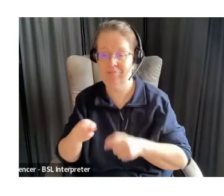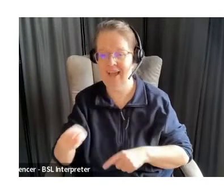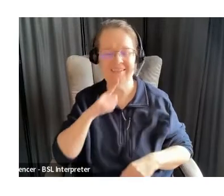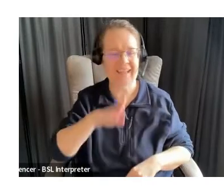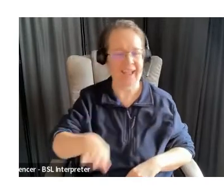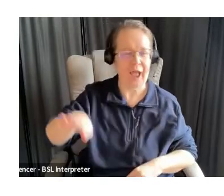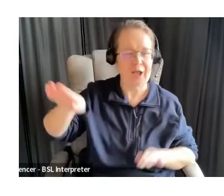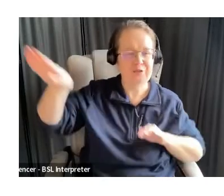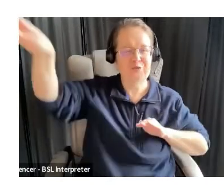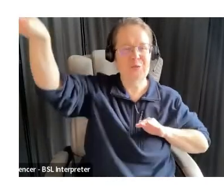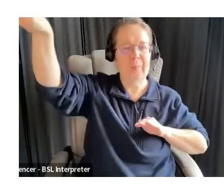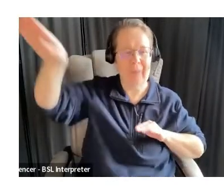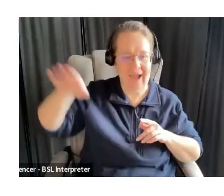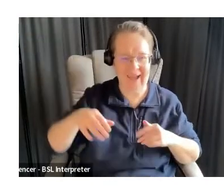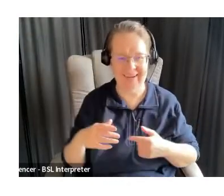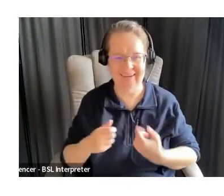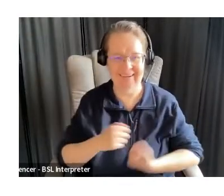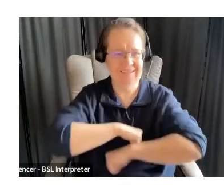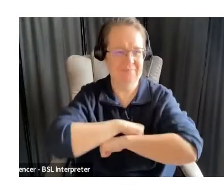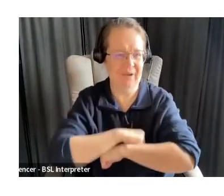pose.